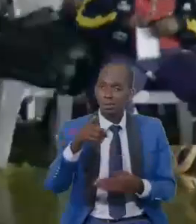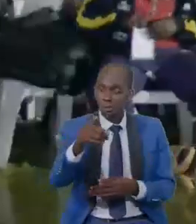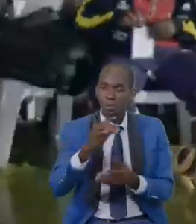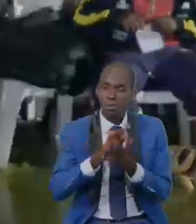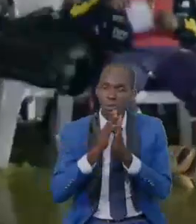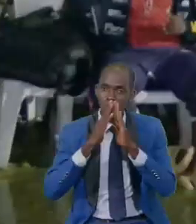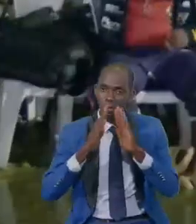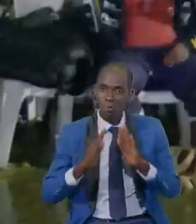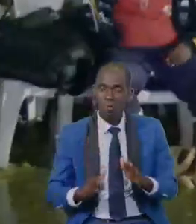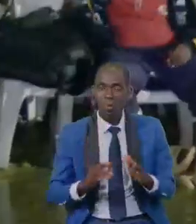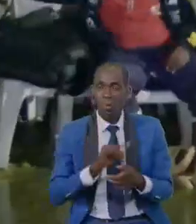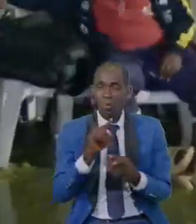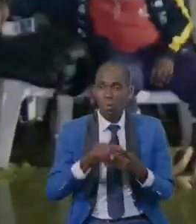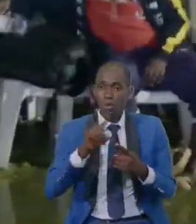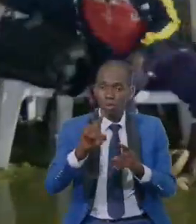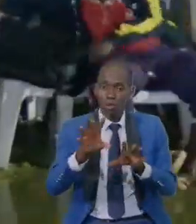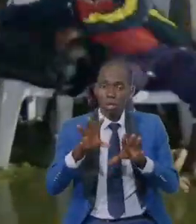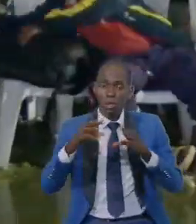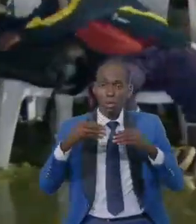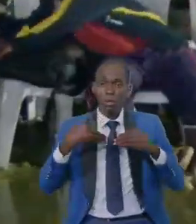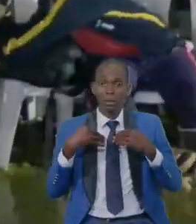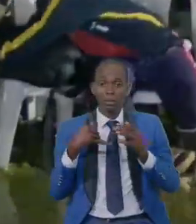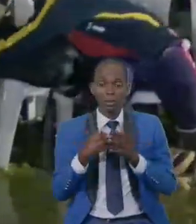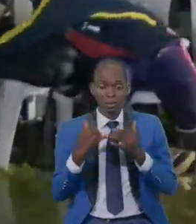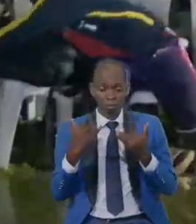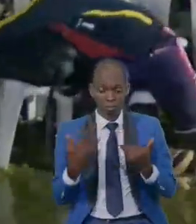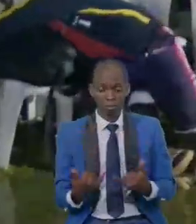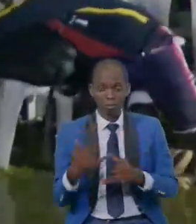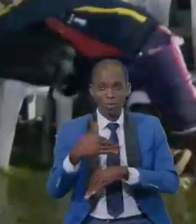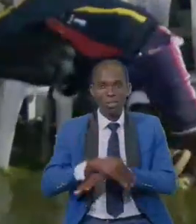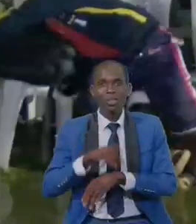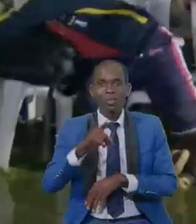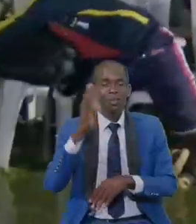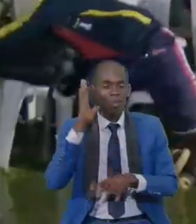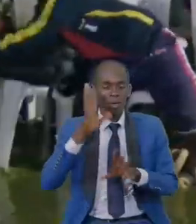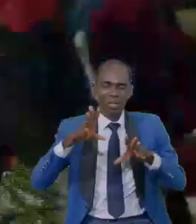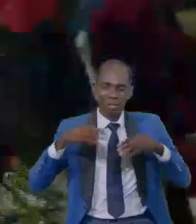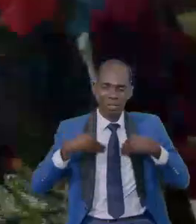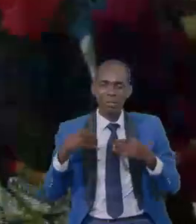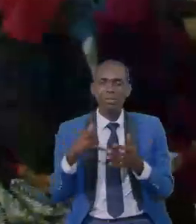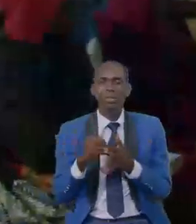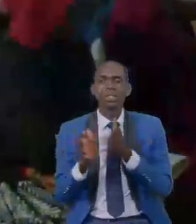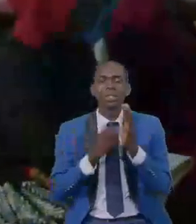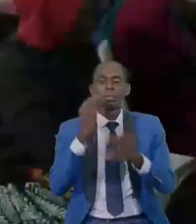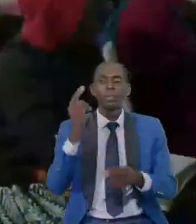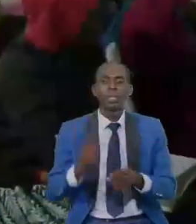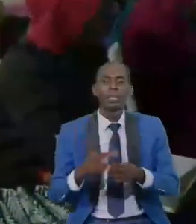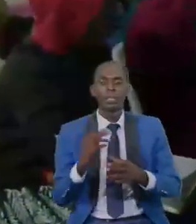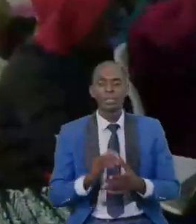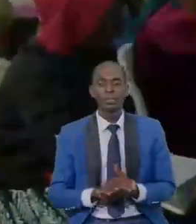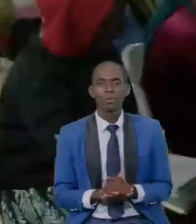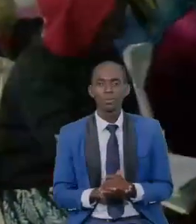When you receive. Tonight, you will receive in Jesus' name.